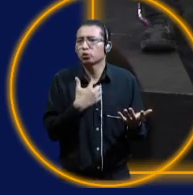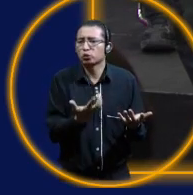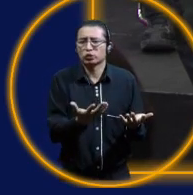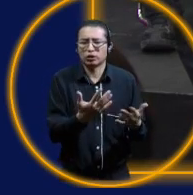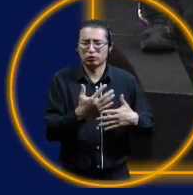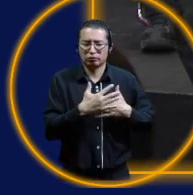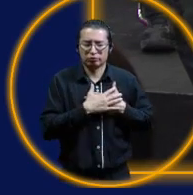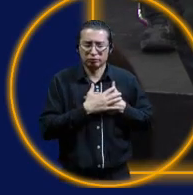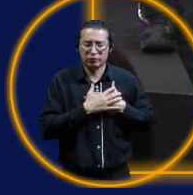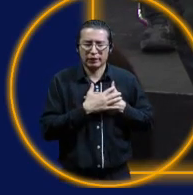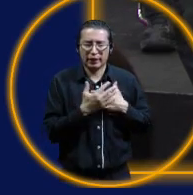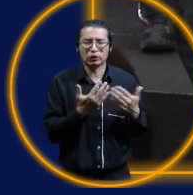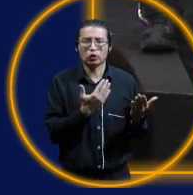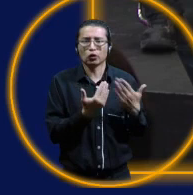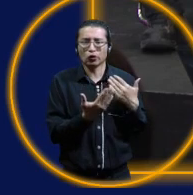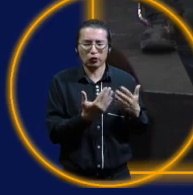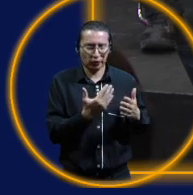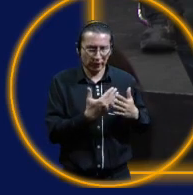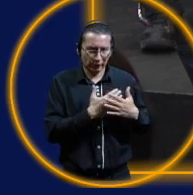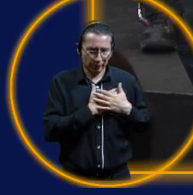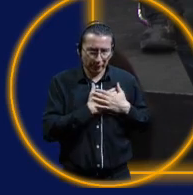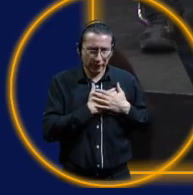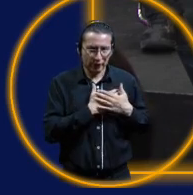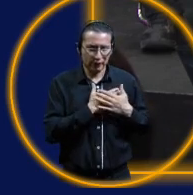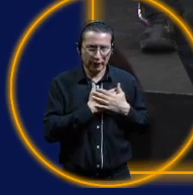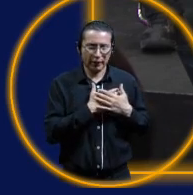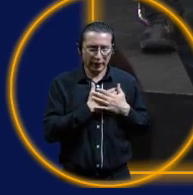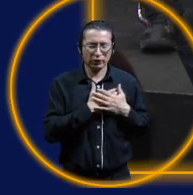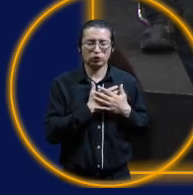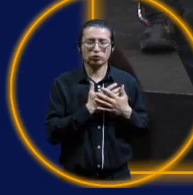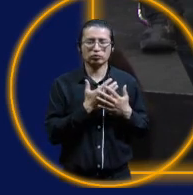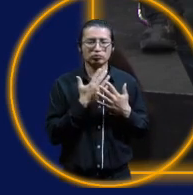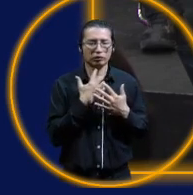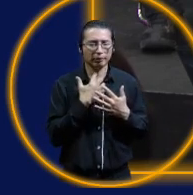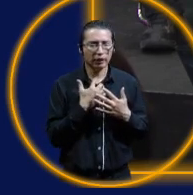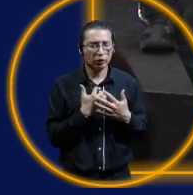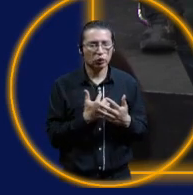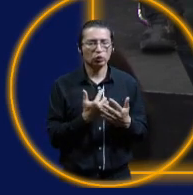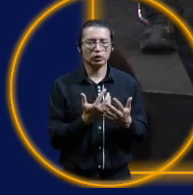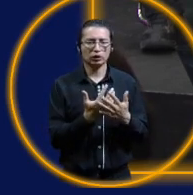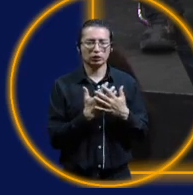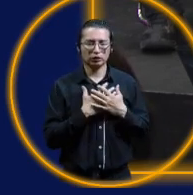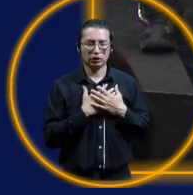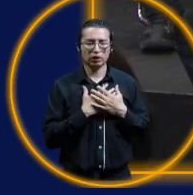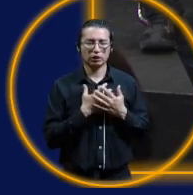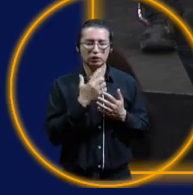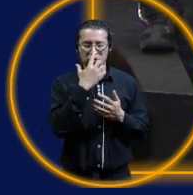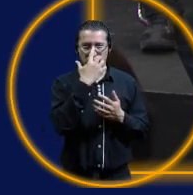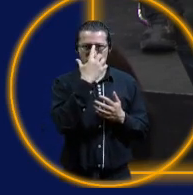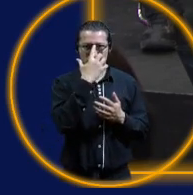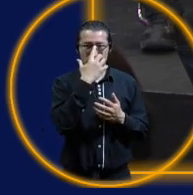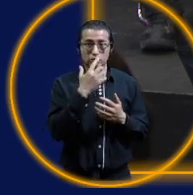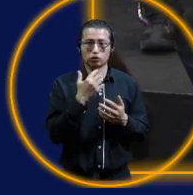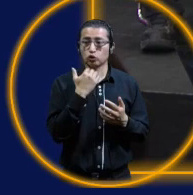But there will be a lot of things that you'll hear a lot more music or see a lot more,